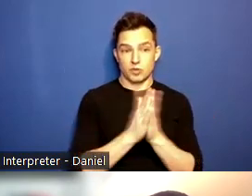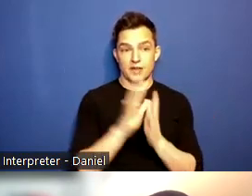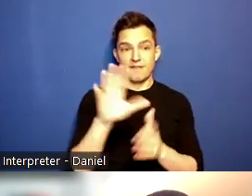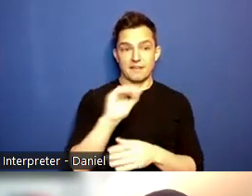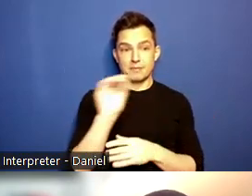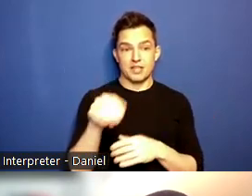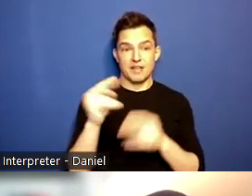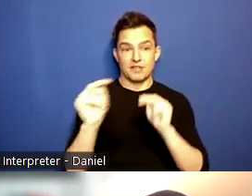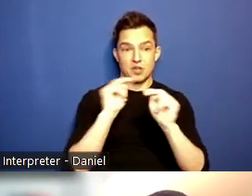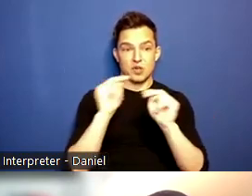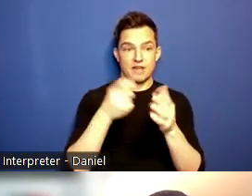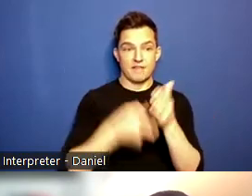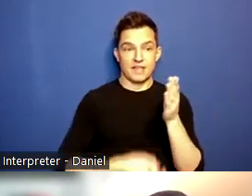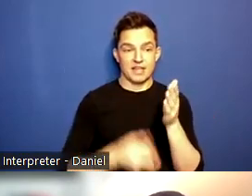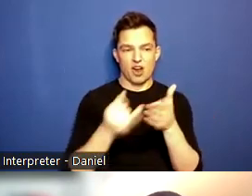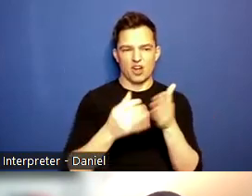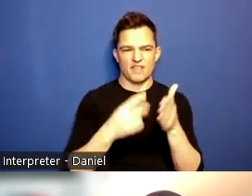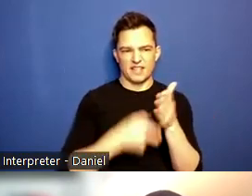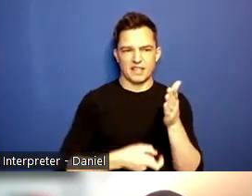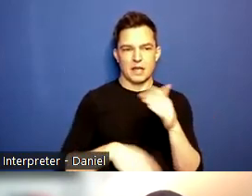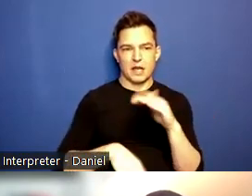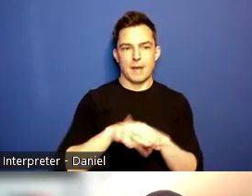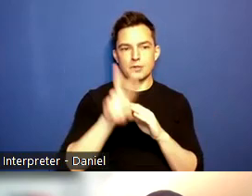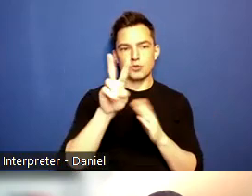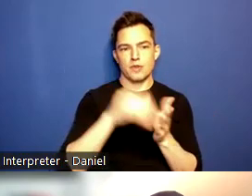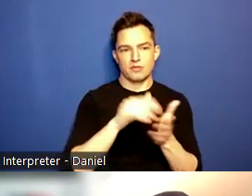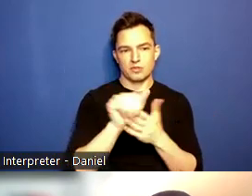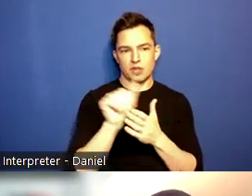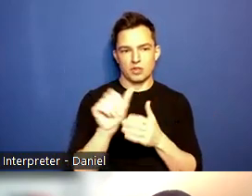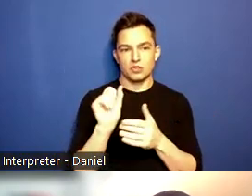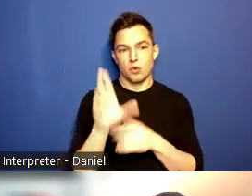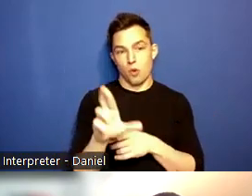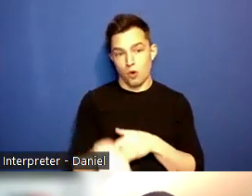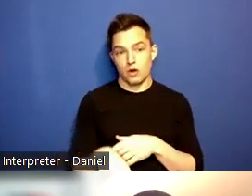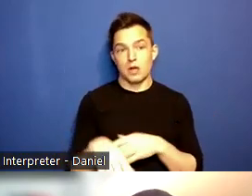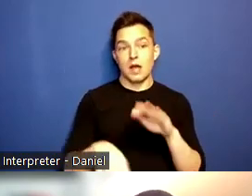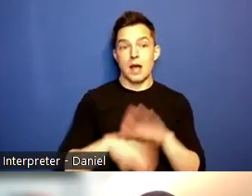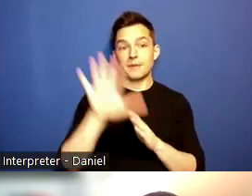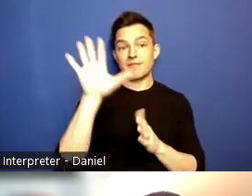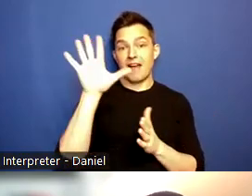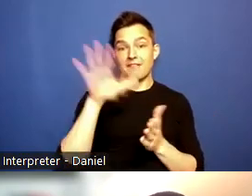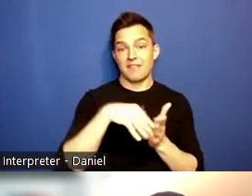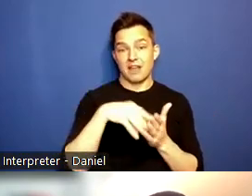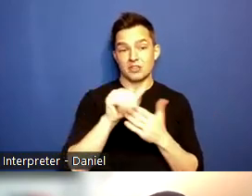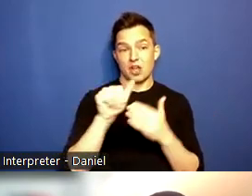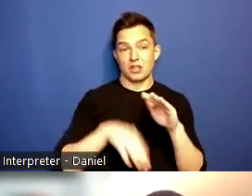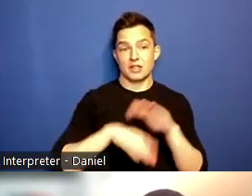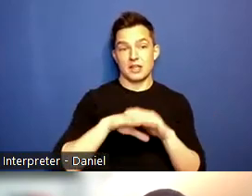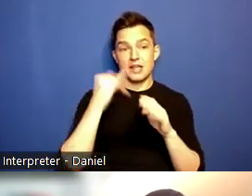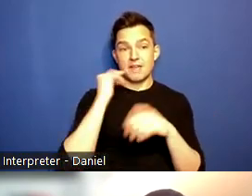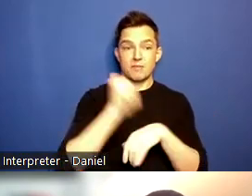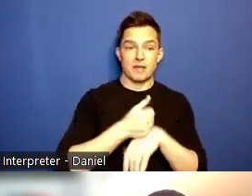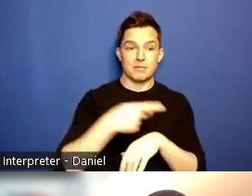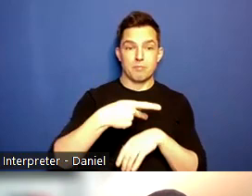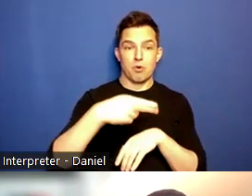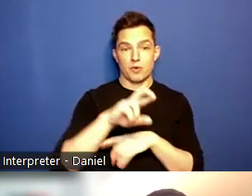50% of the negotiated artist fee up to $2,000 or up to $5,000 if you're based in Puerto